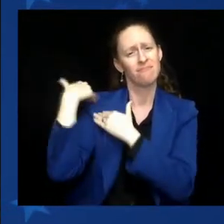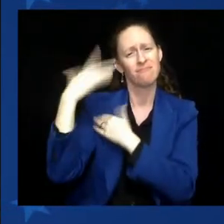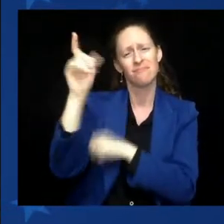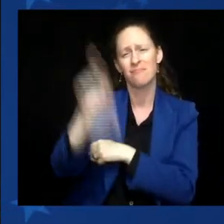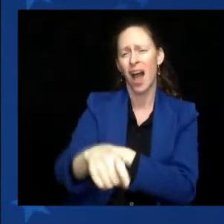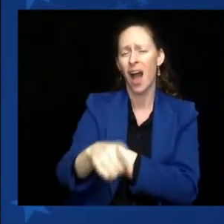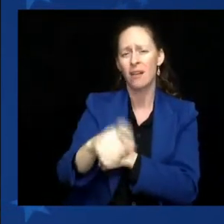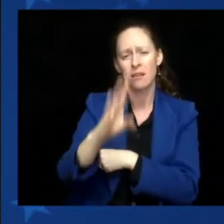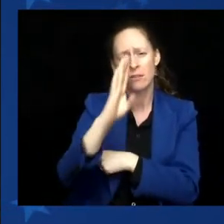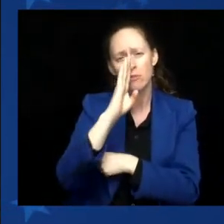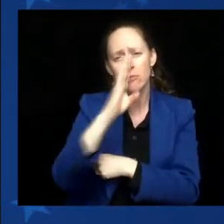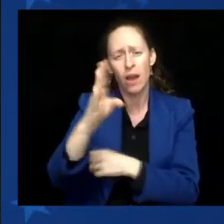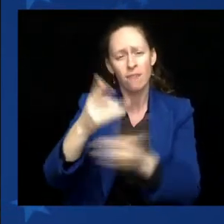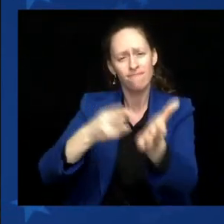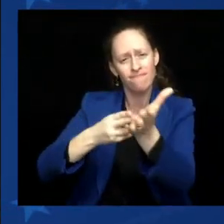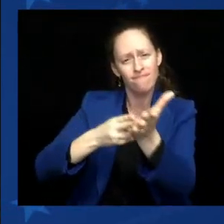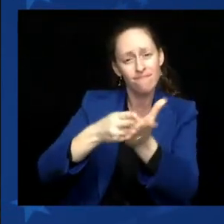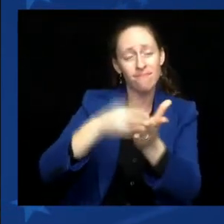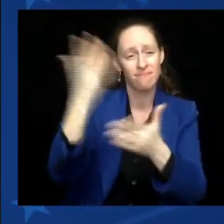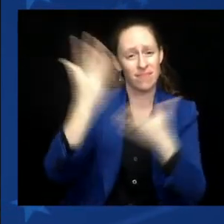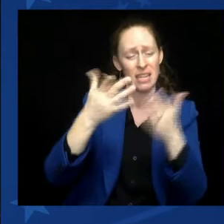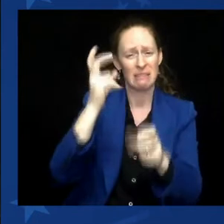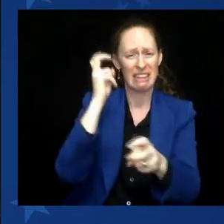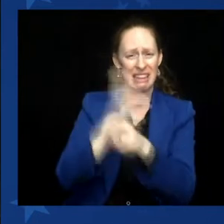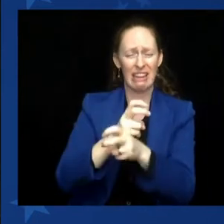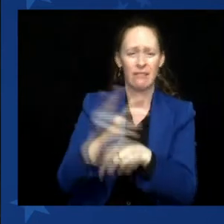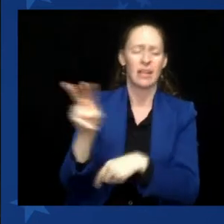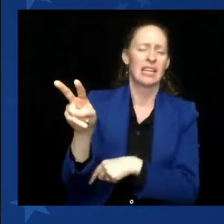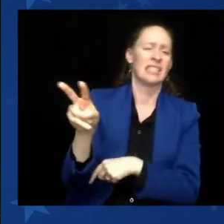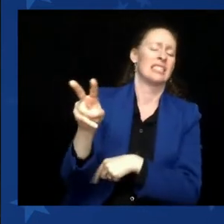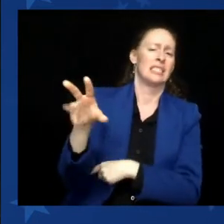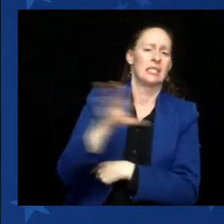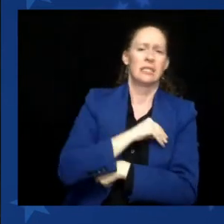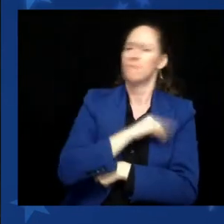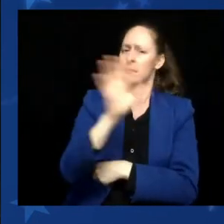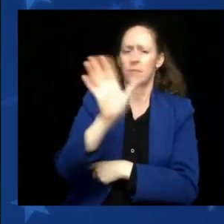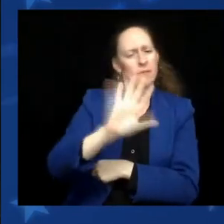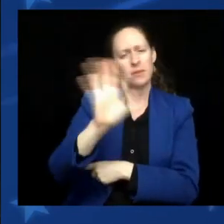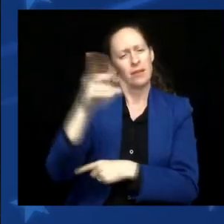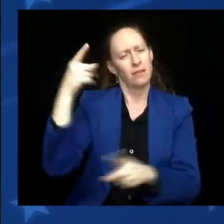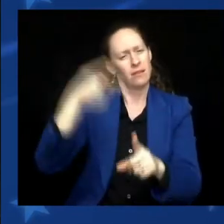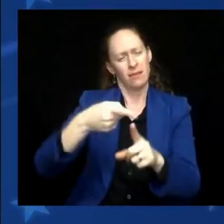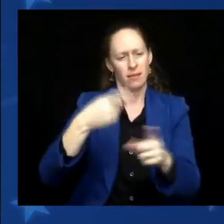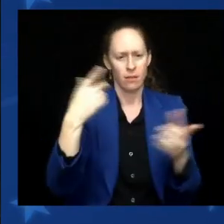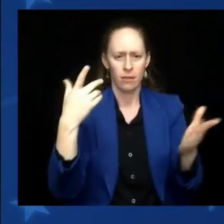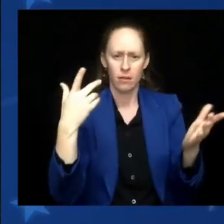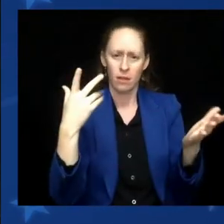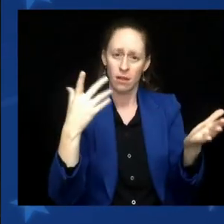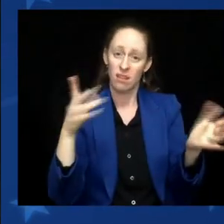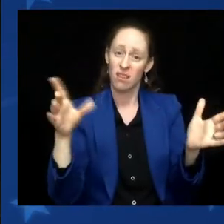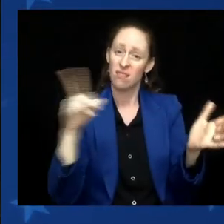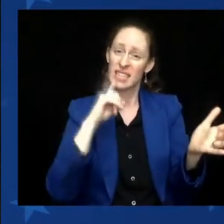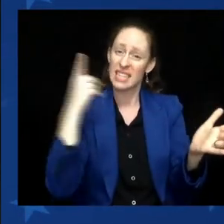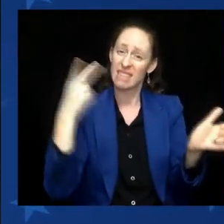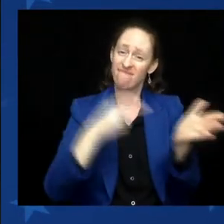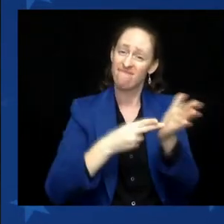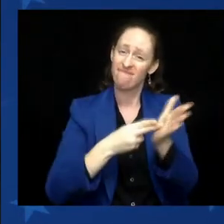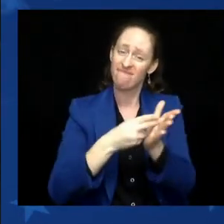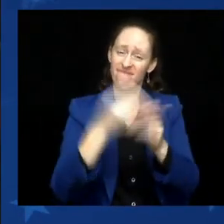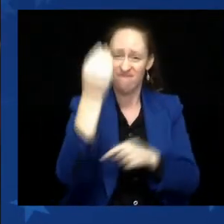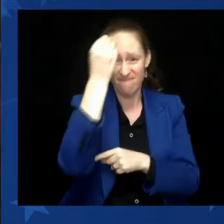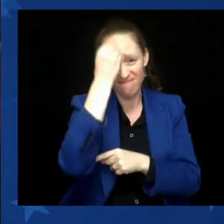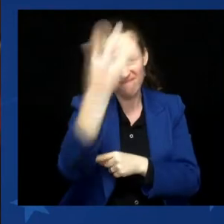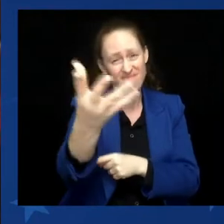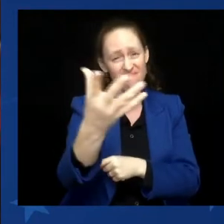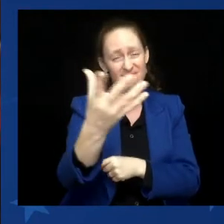what is true. MAGA Republicans do not respect the Constitution. They do not believe in the rule of law. They do